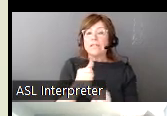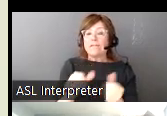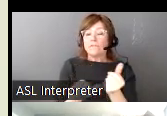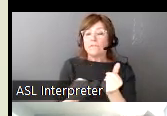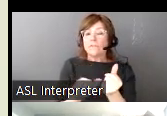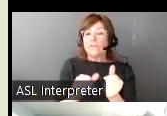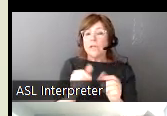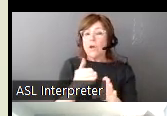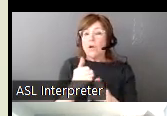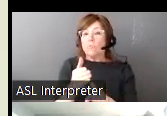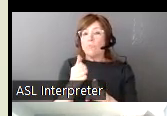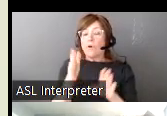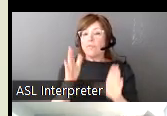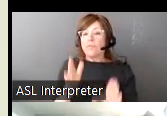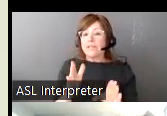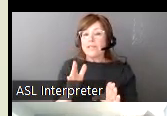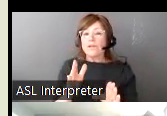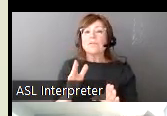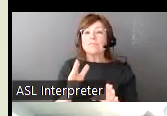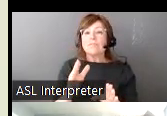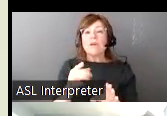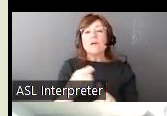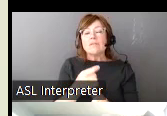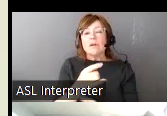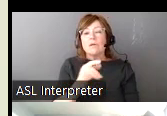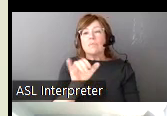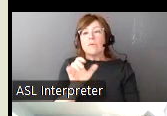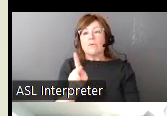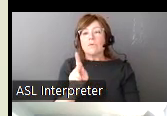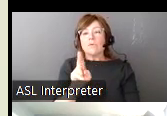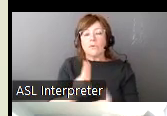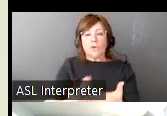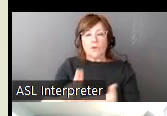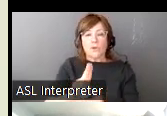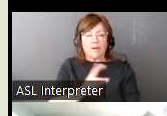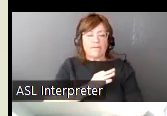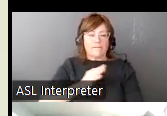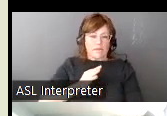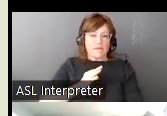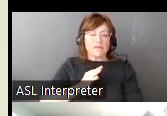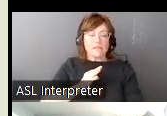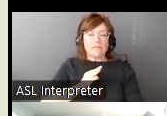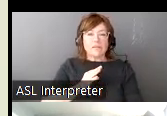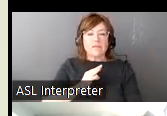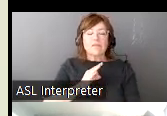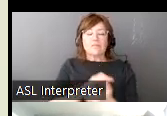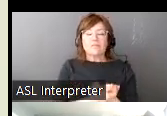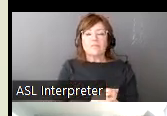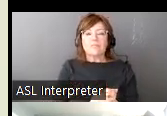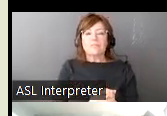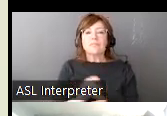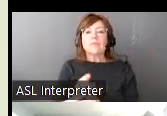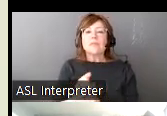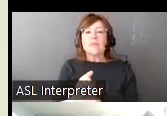of the graduate program at York University. As a faculty associate at York University Center for